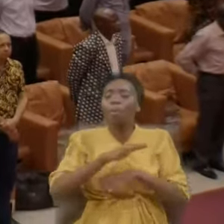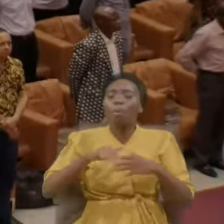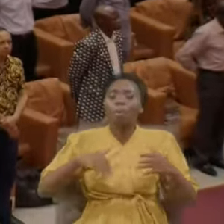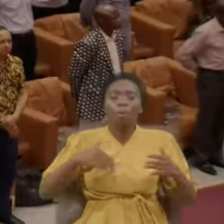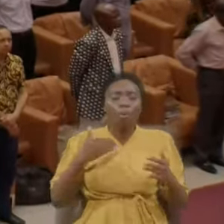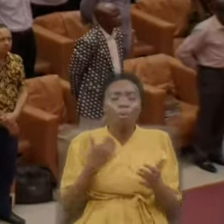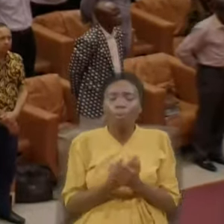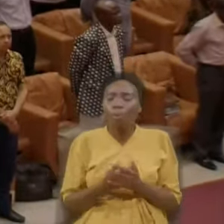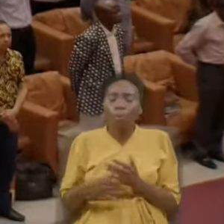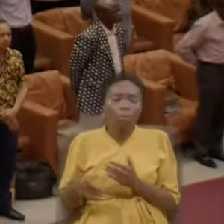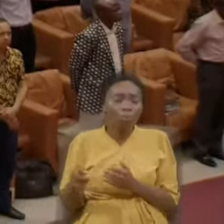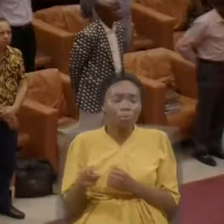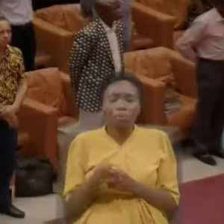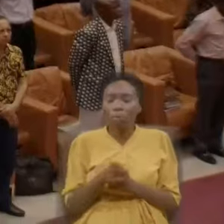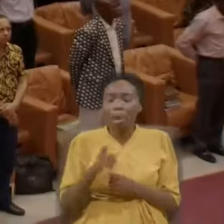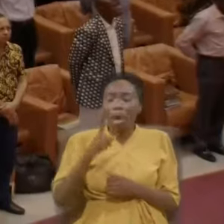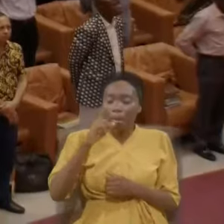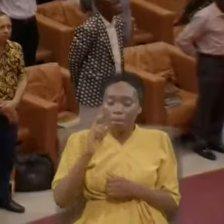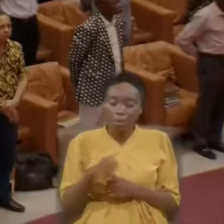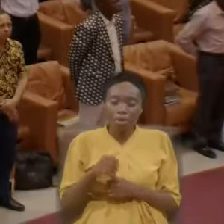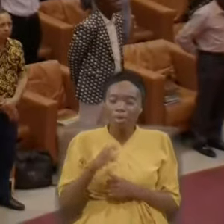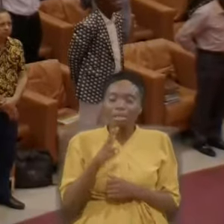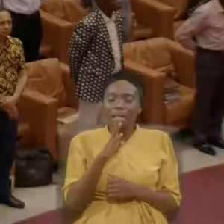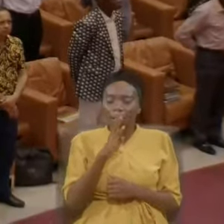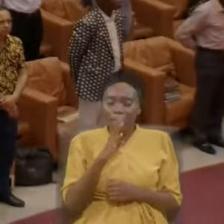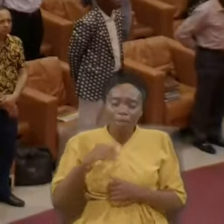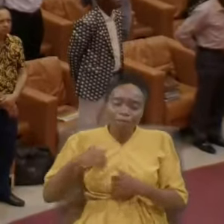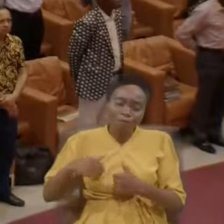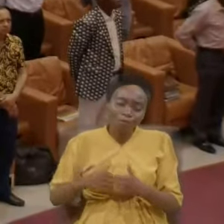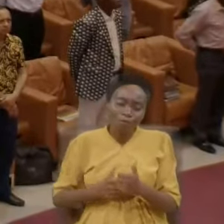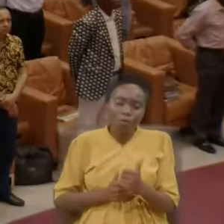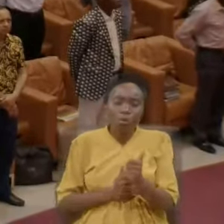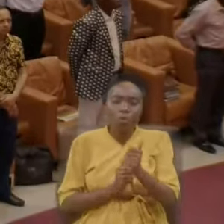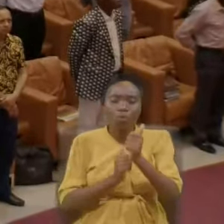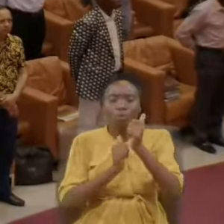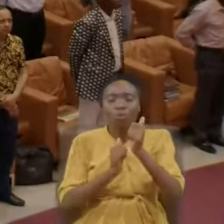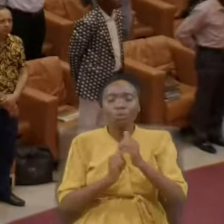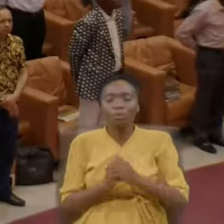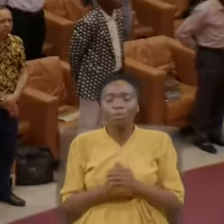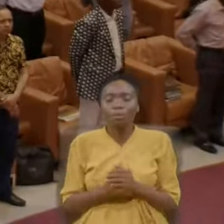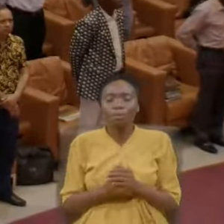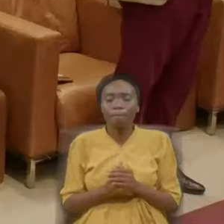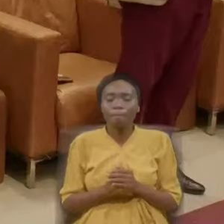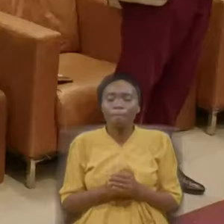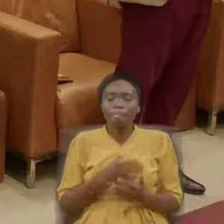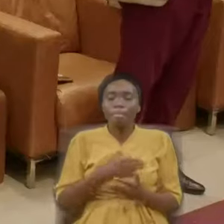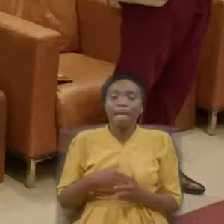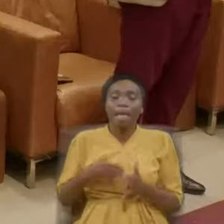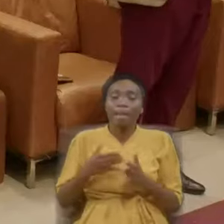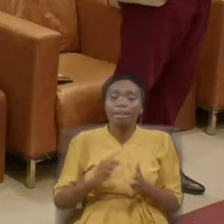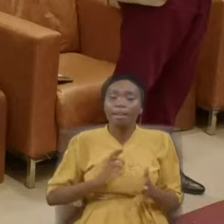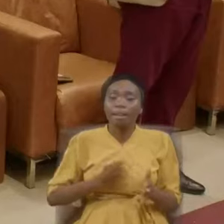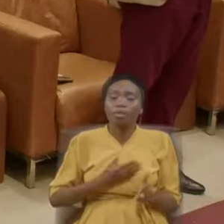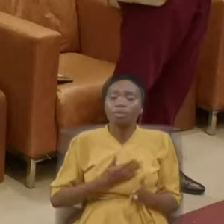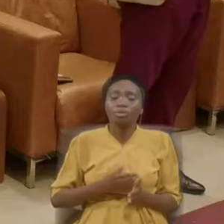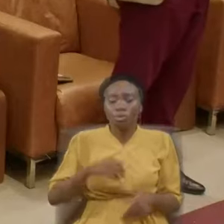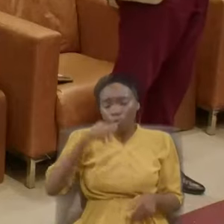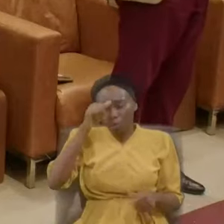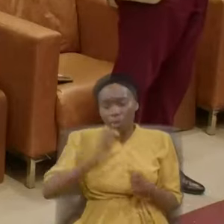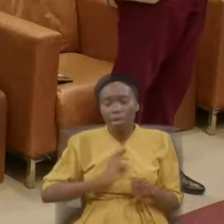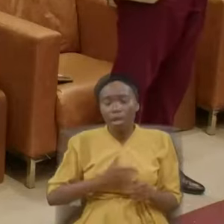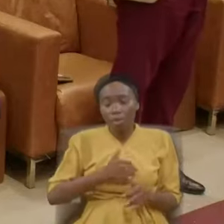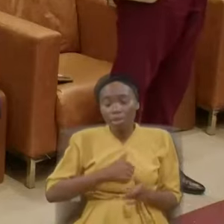them must be follow-up. And let us remind ourselves again as we